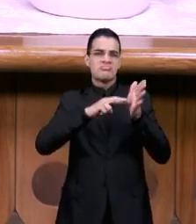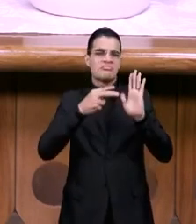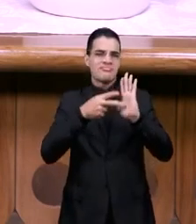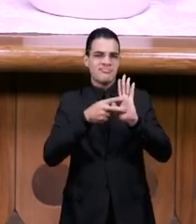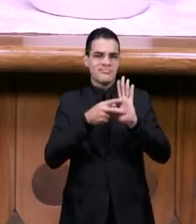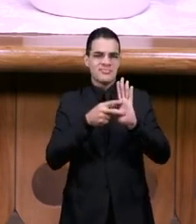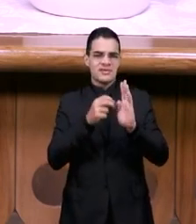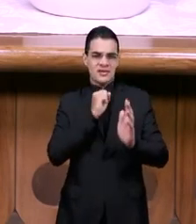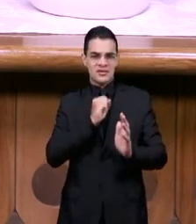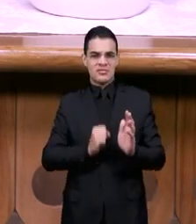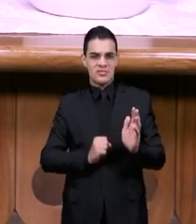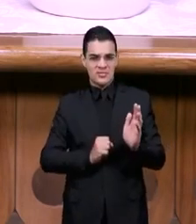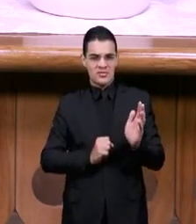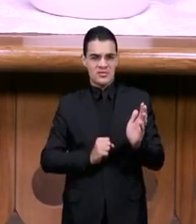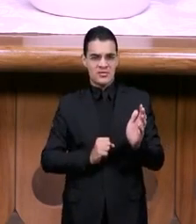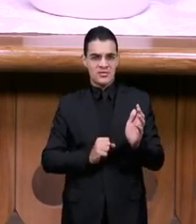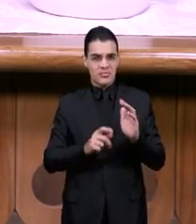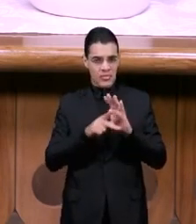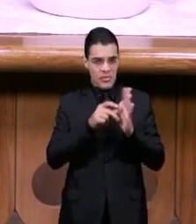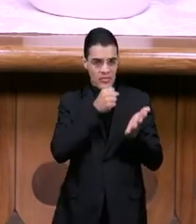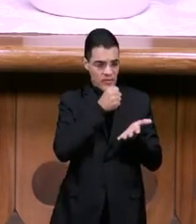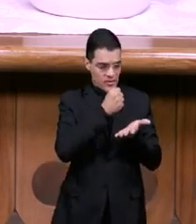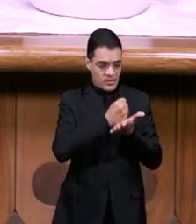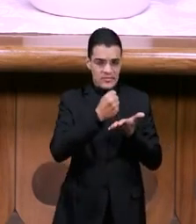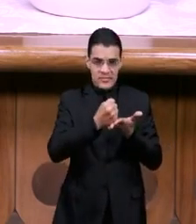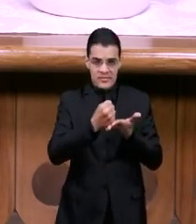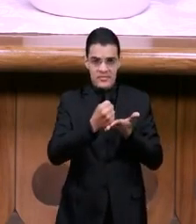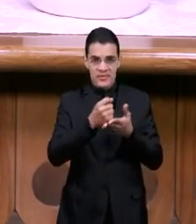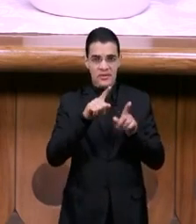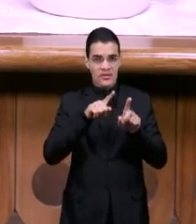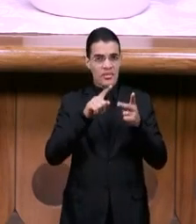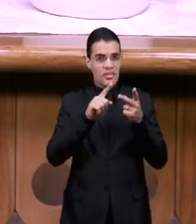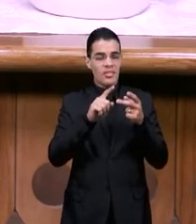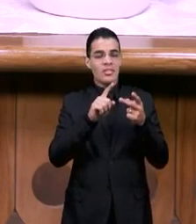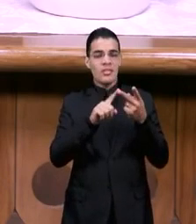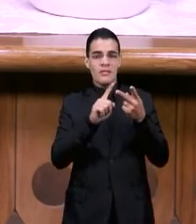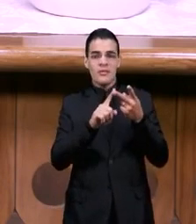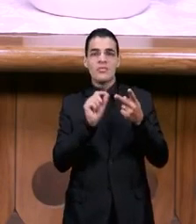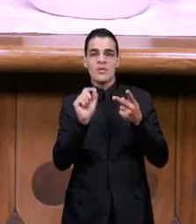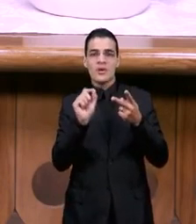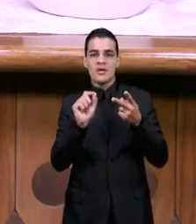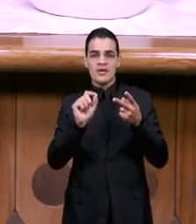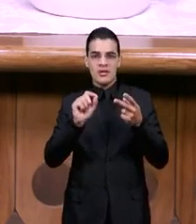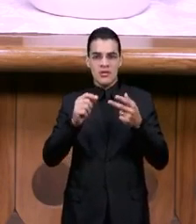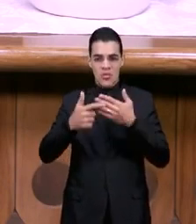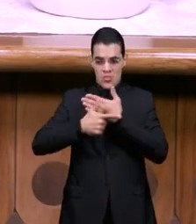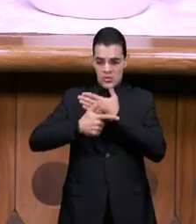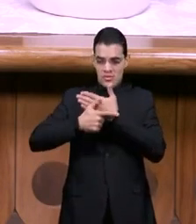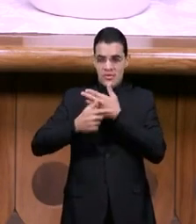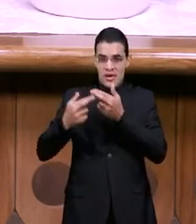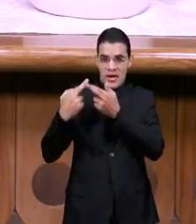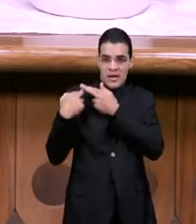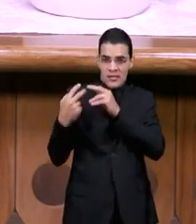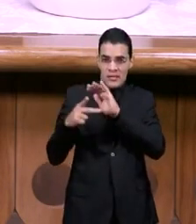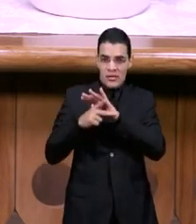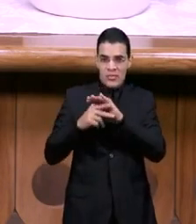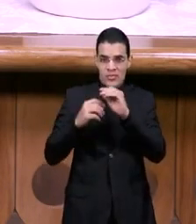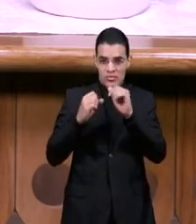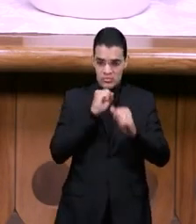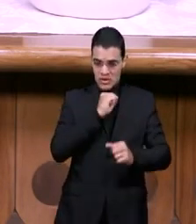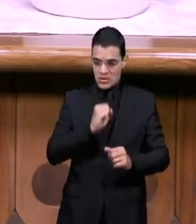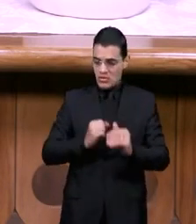the meaning of the word priest in the Old Testament, and then the function or responsibility of the high